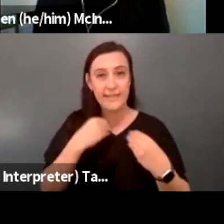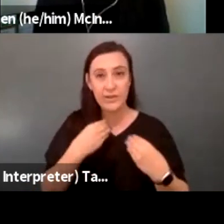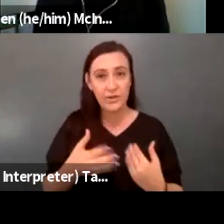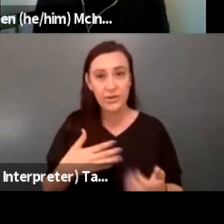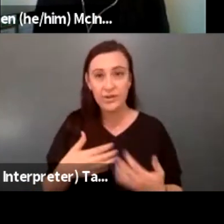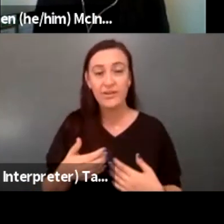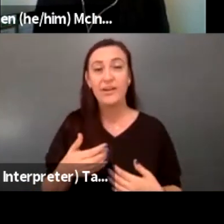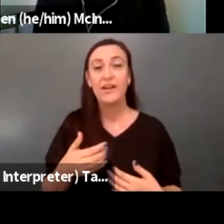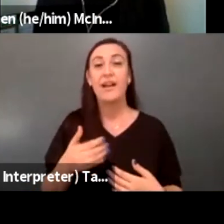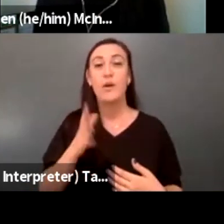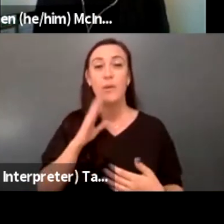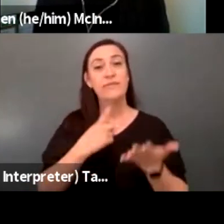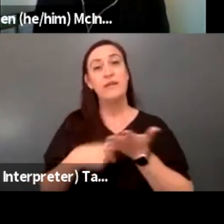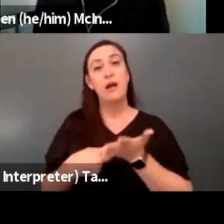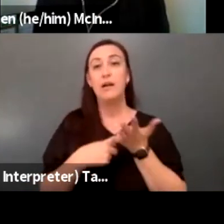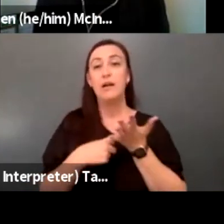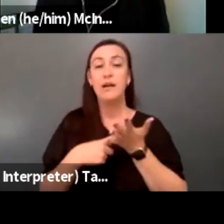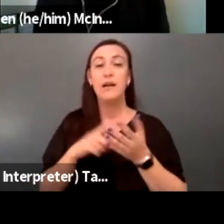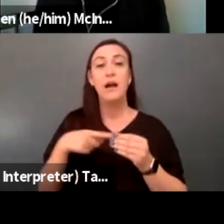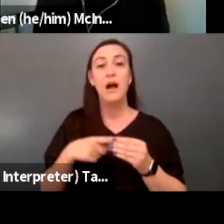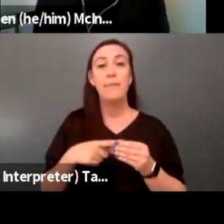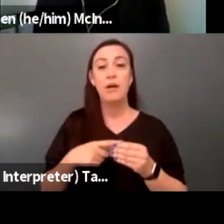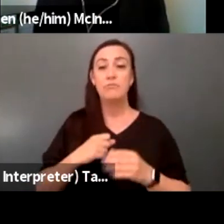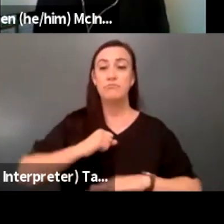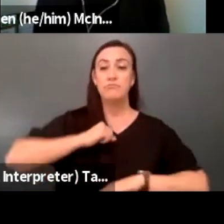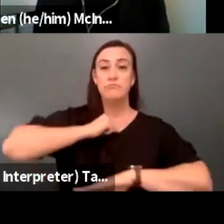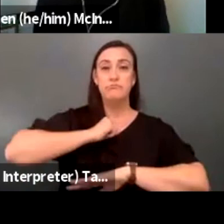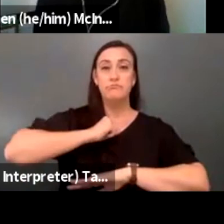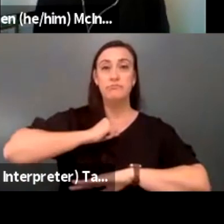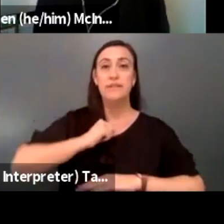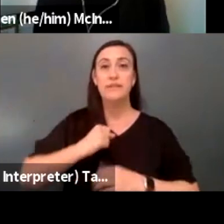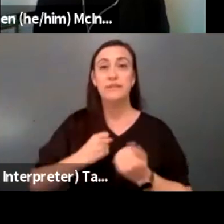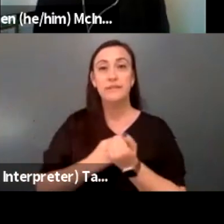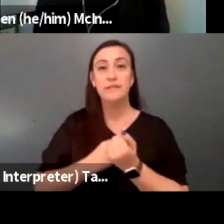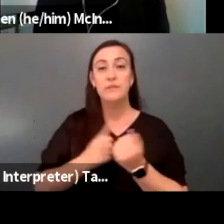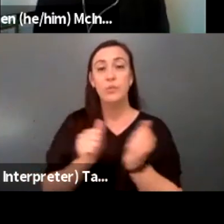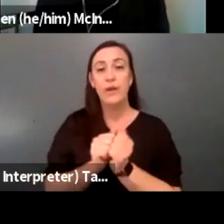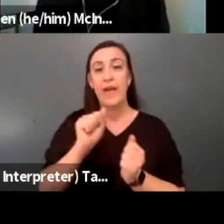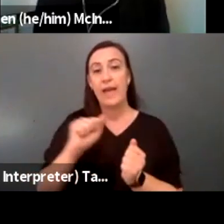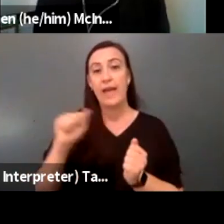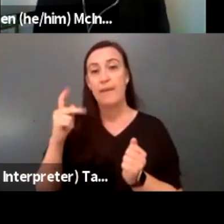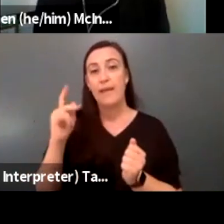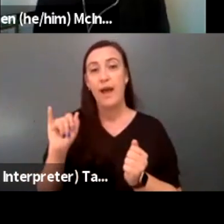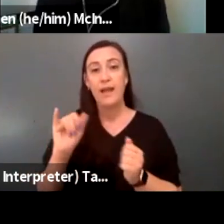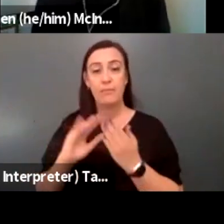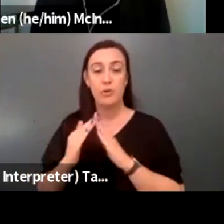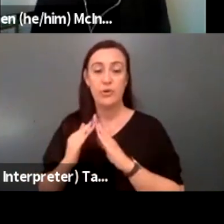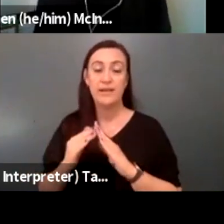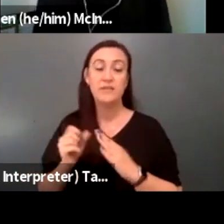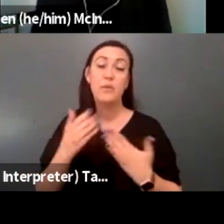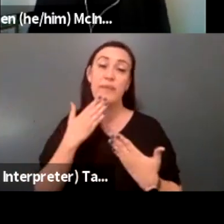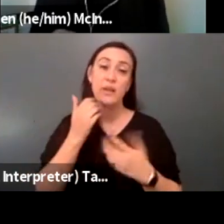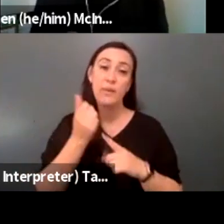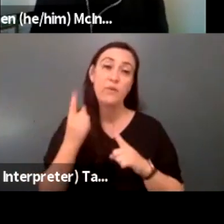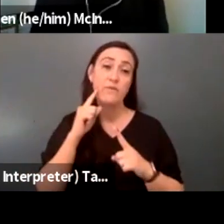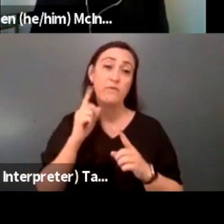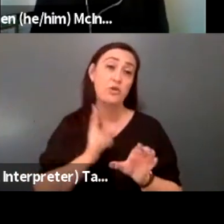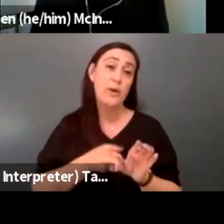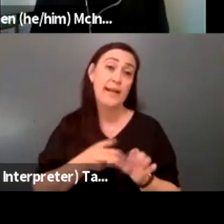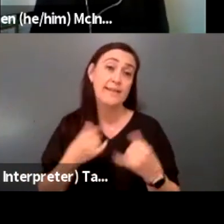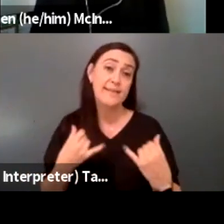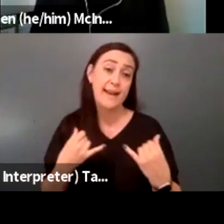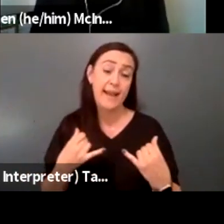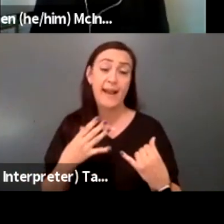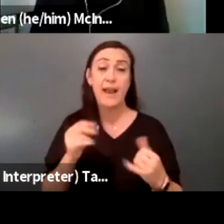a talk about standing in solidarity with the AAPI community. But really, thank you everybody for joining us today,